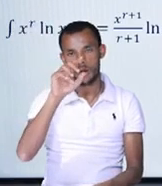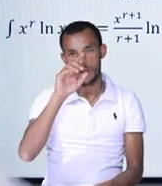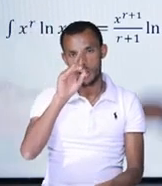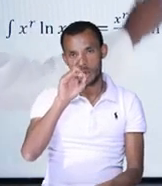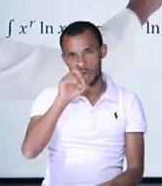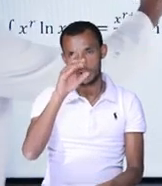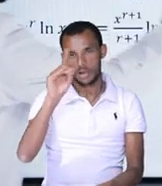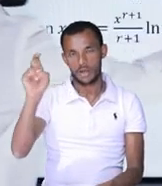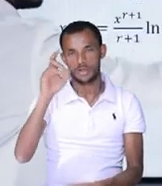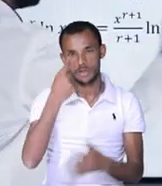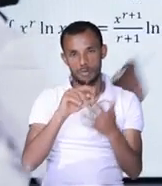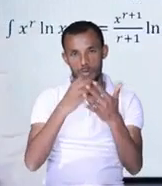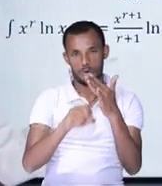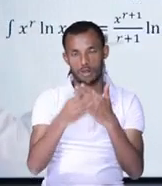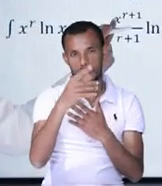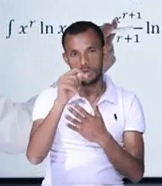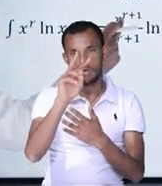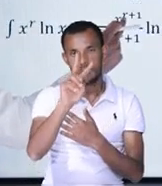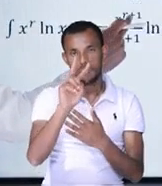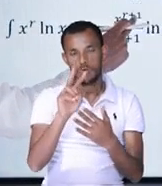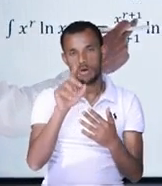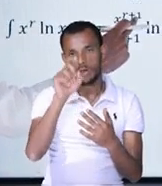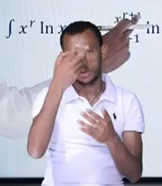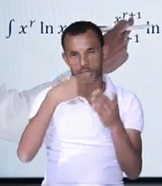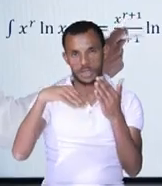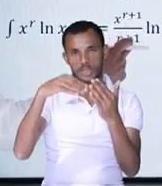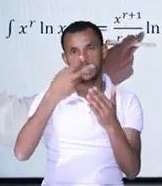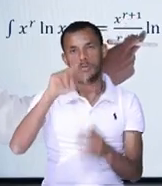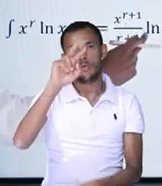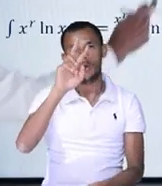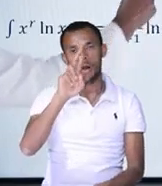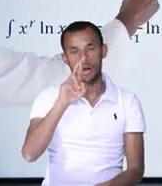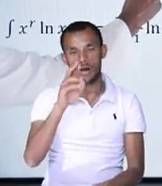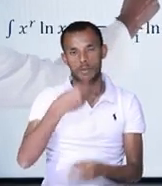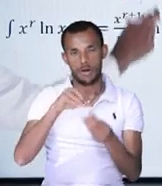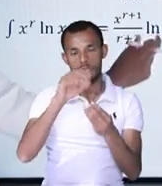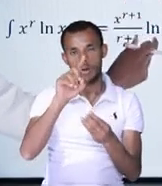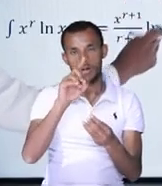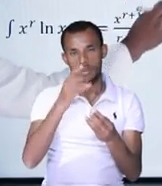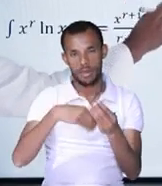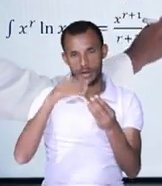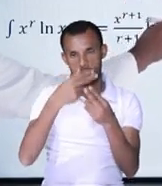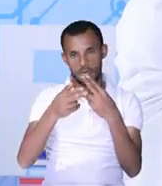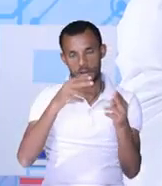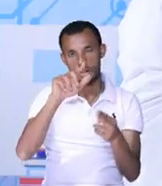to the product of the two, it is x to the power of r plus 1 over r plus 1 times ln